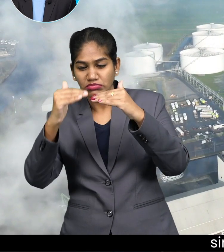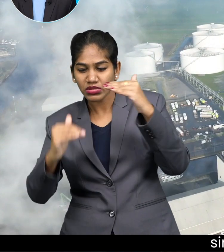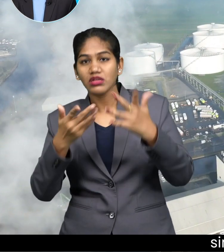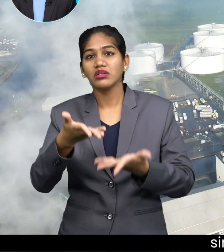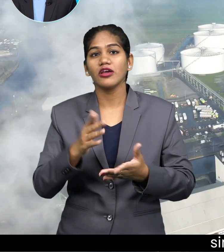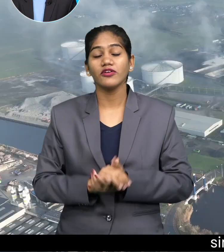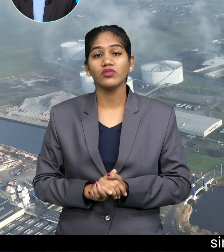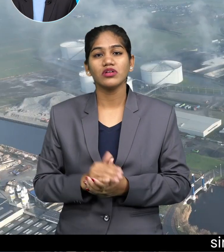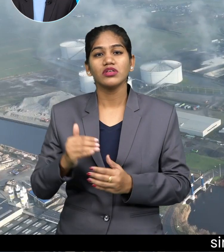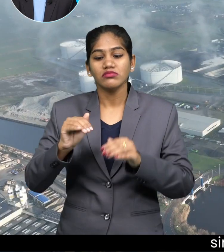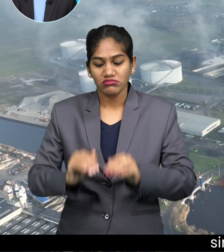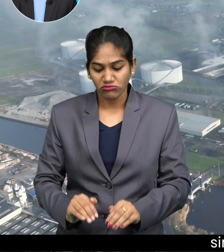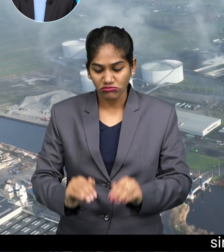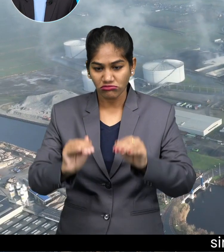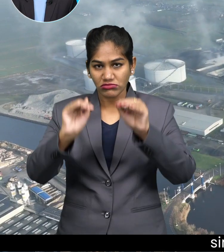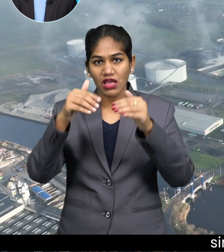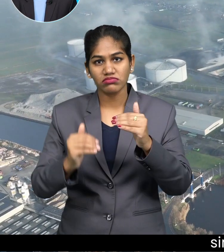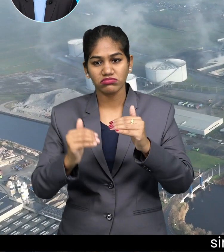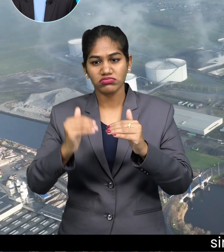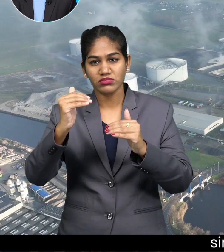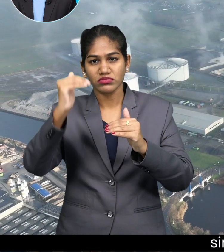since their childhood.